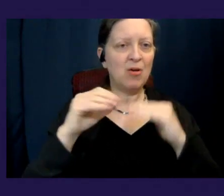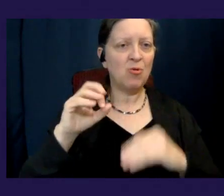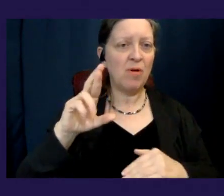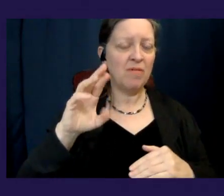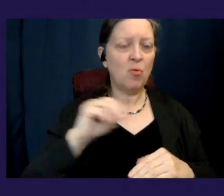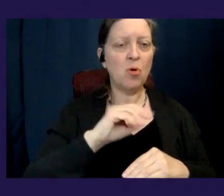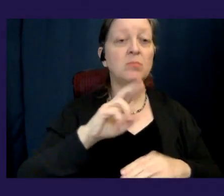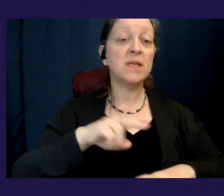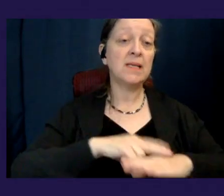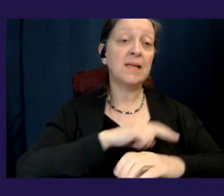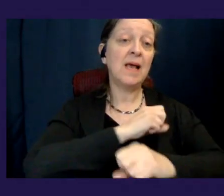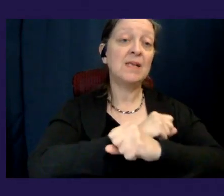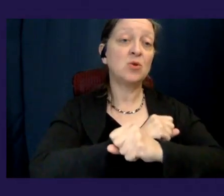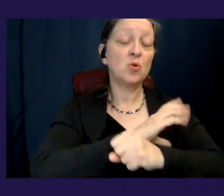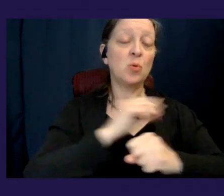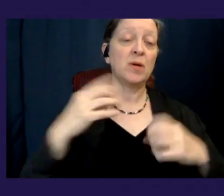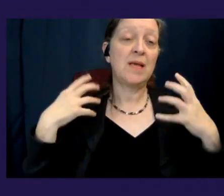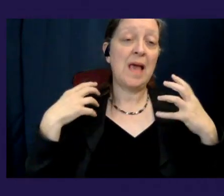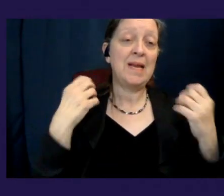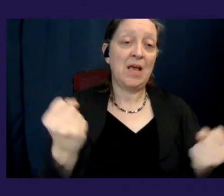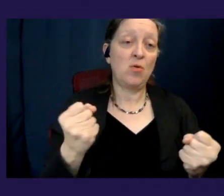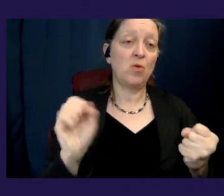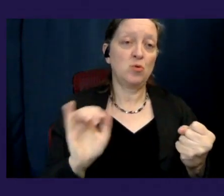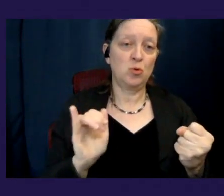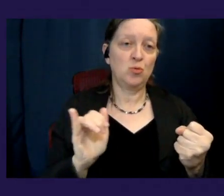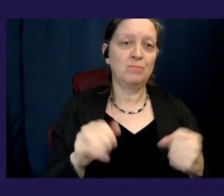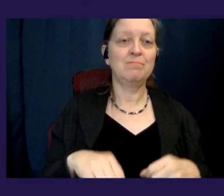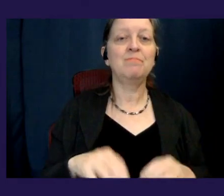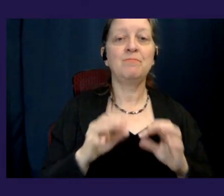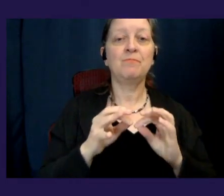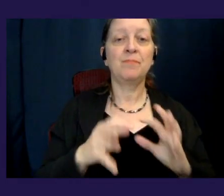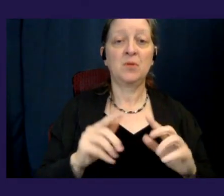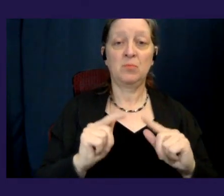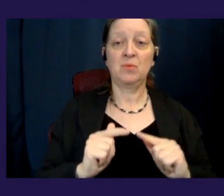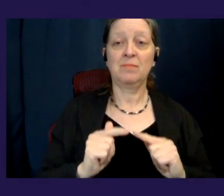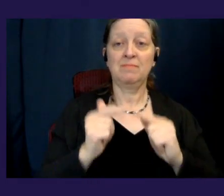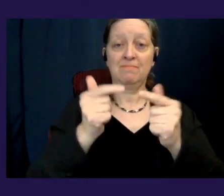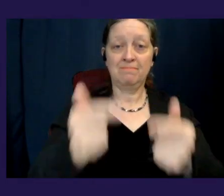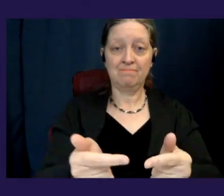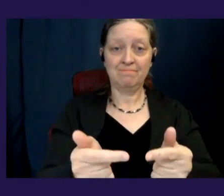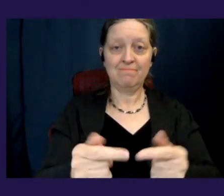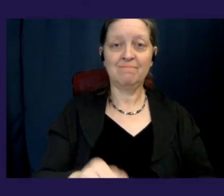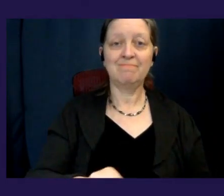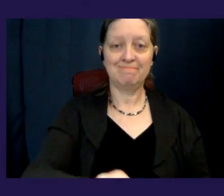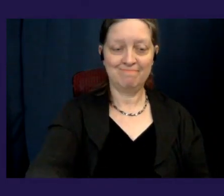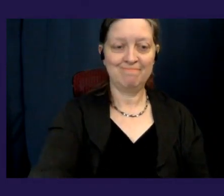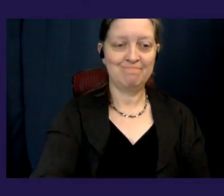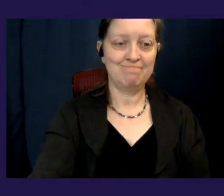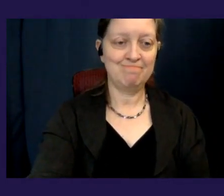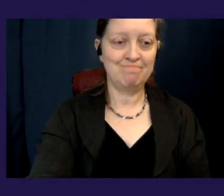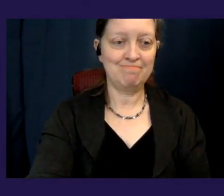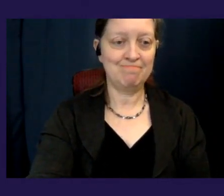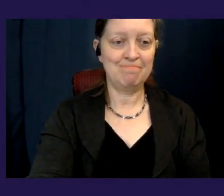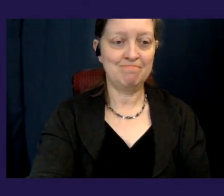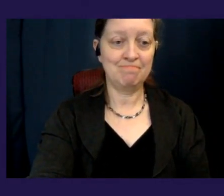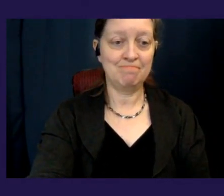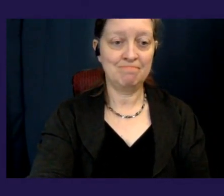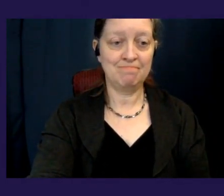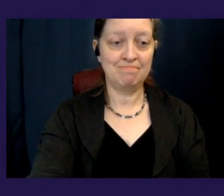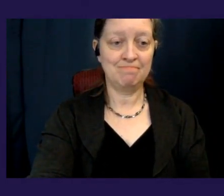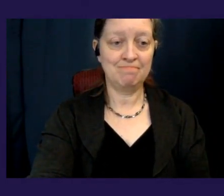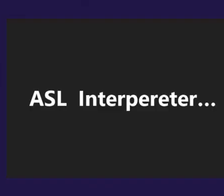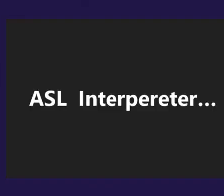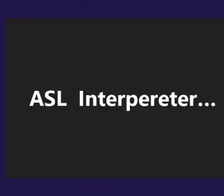health. I think the fundamental environments in which information exists and